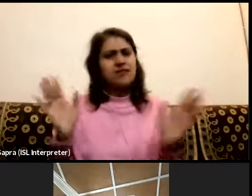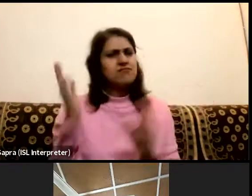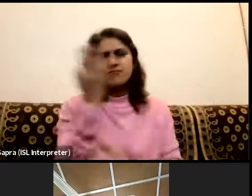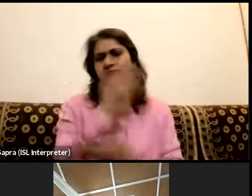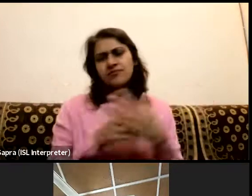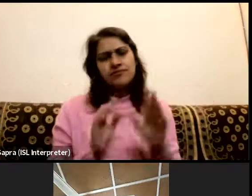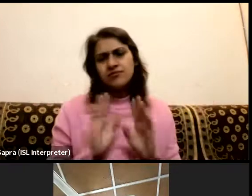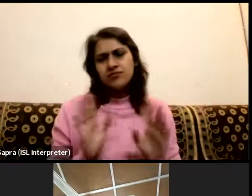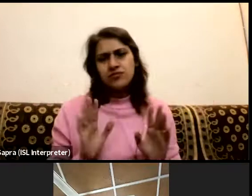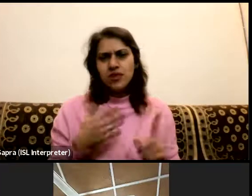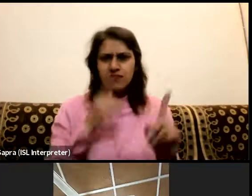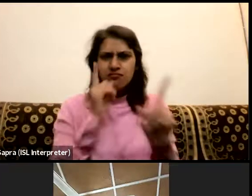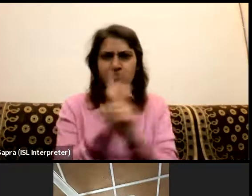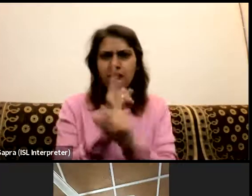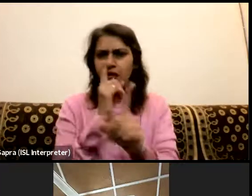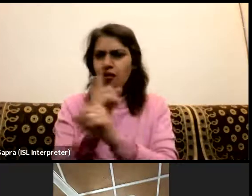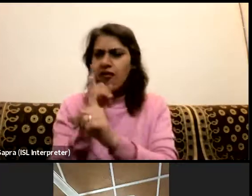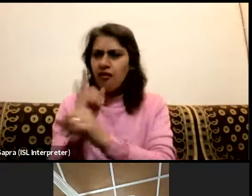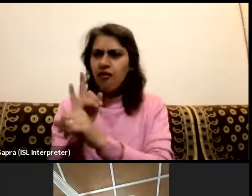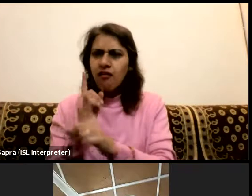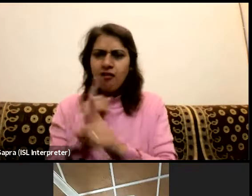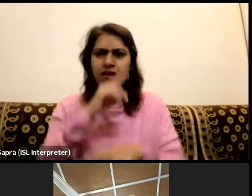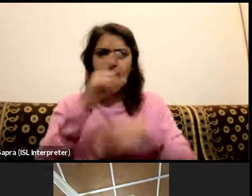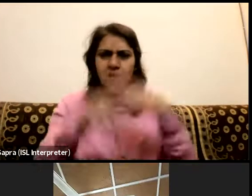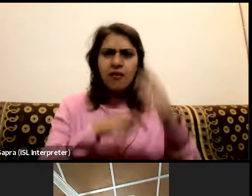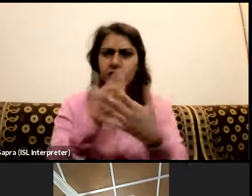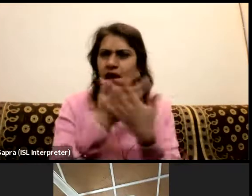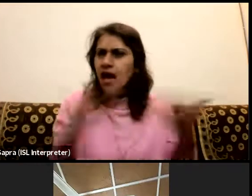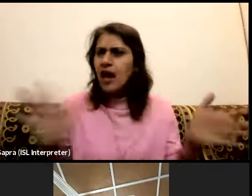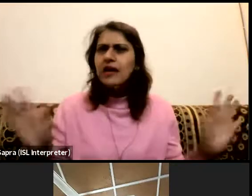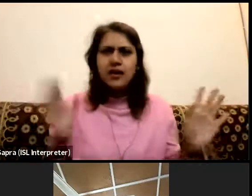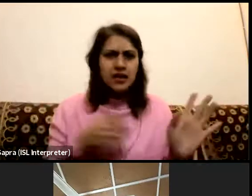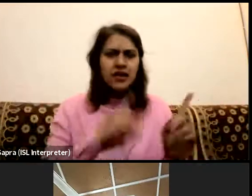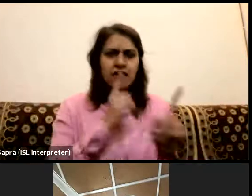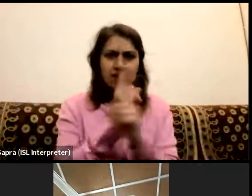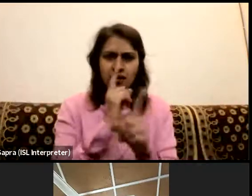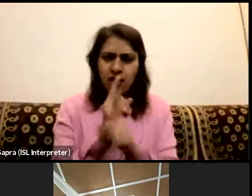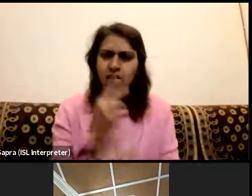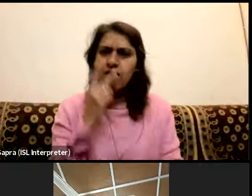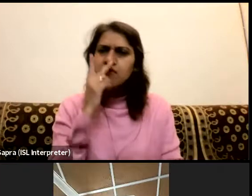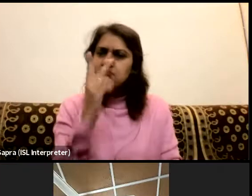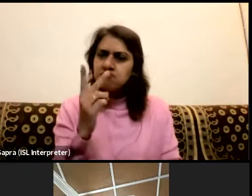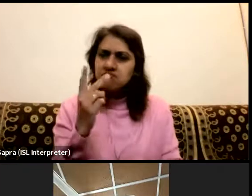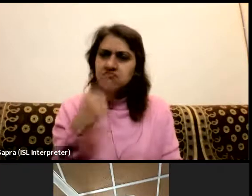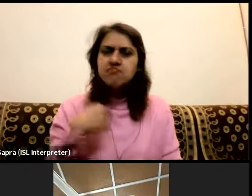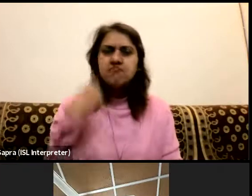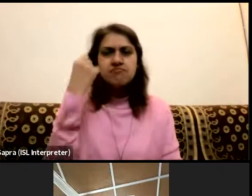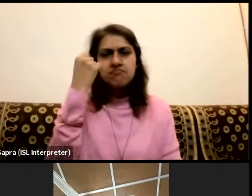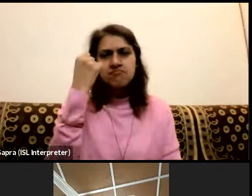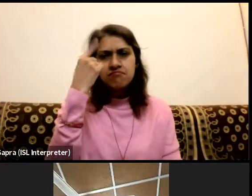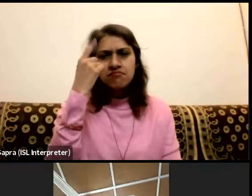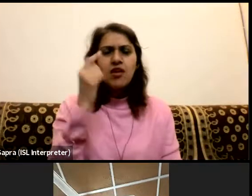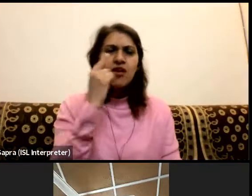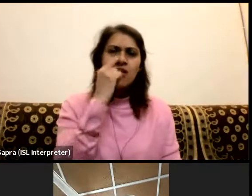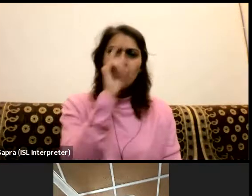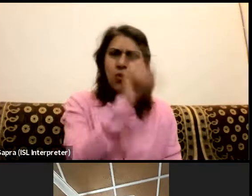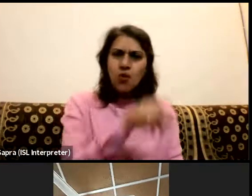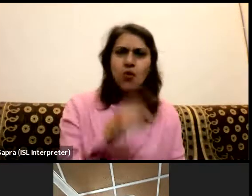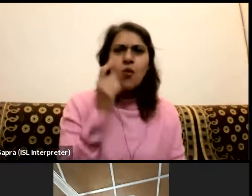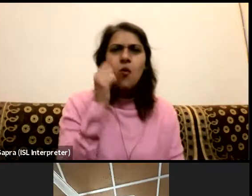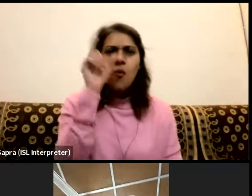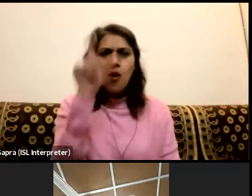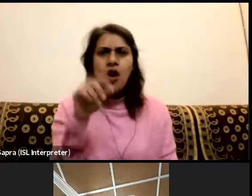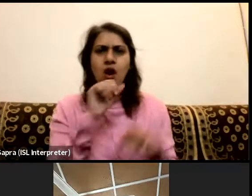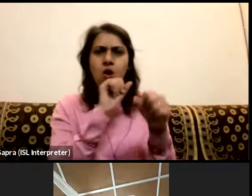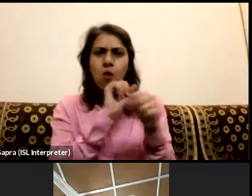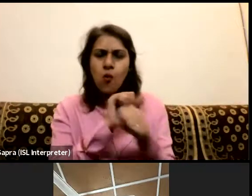and interfacing with a wide spectrum of industry, and wherever I've been speaking to them and trying to understand how our boys and girls are doing when they are placed with